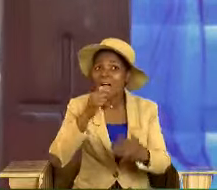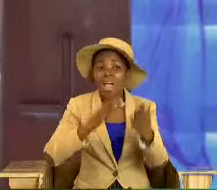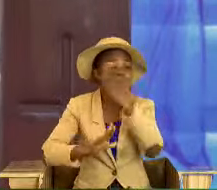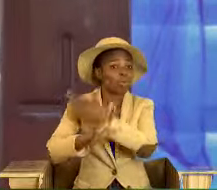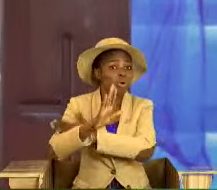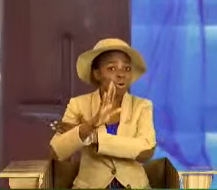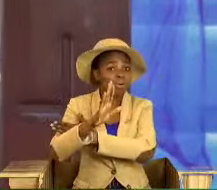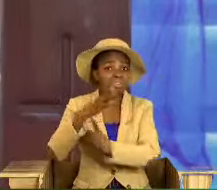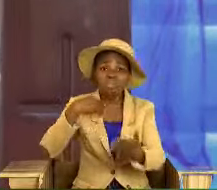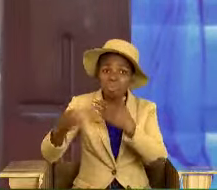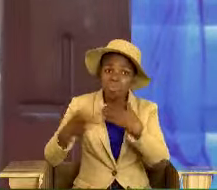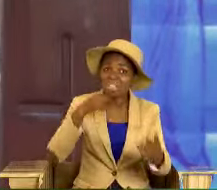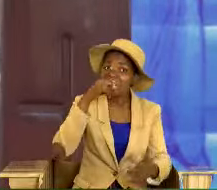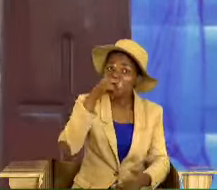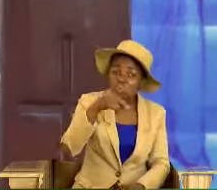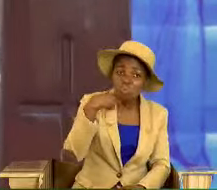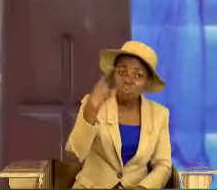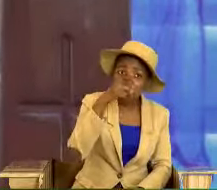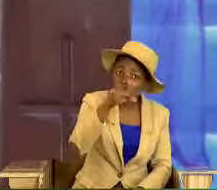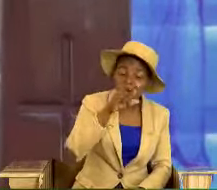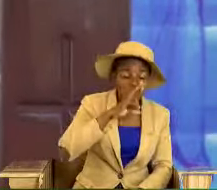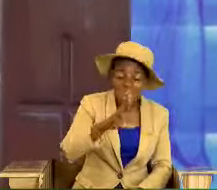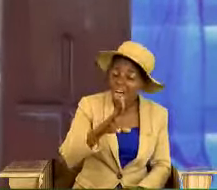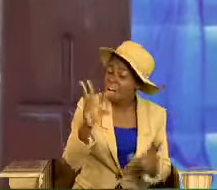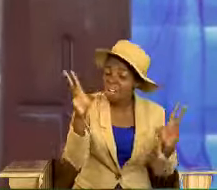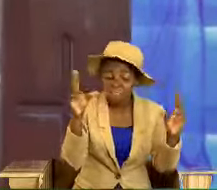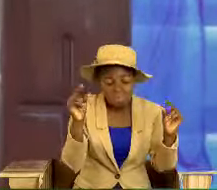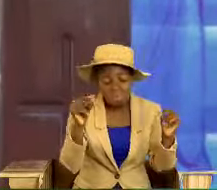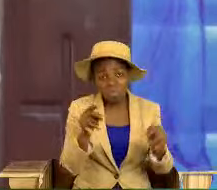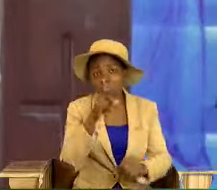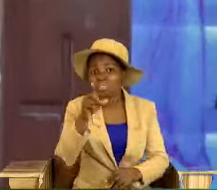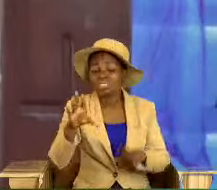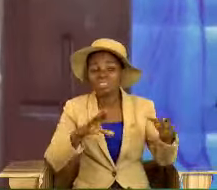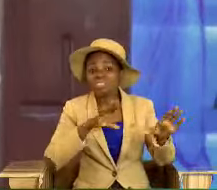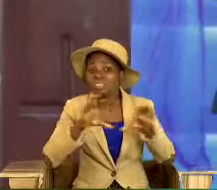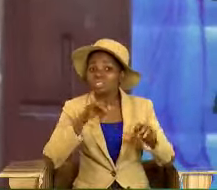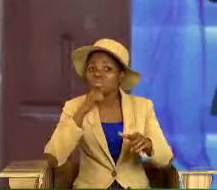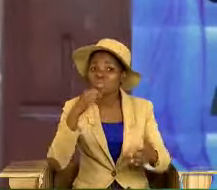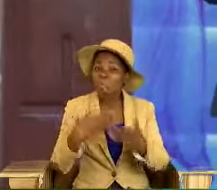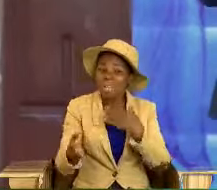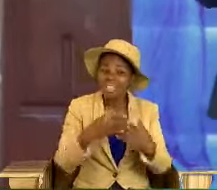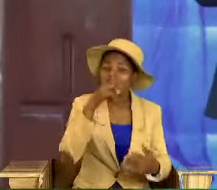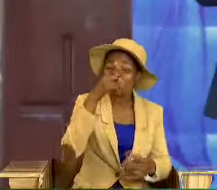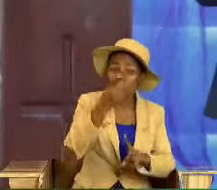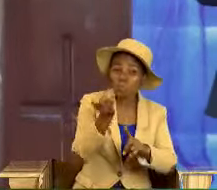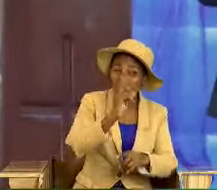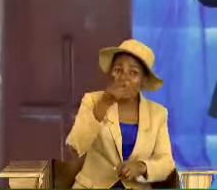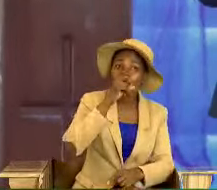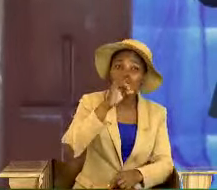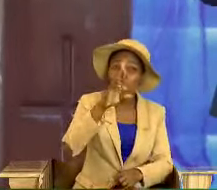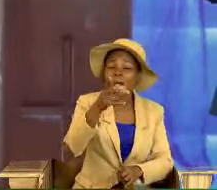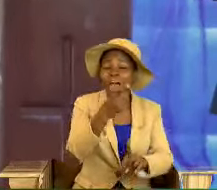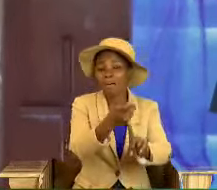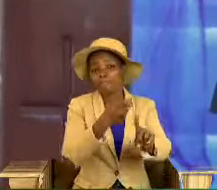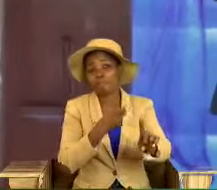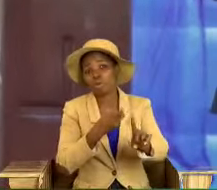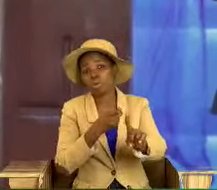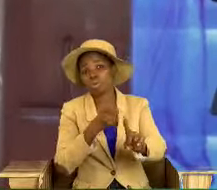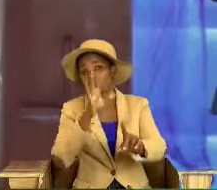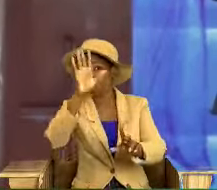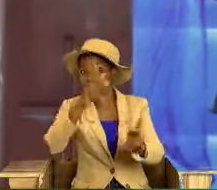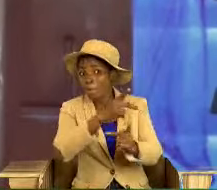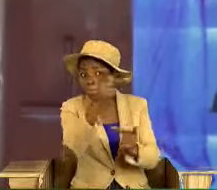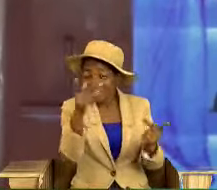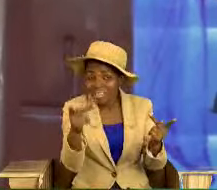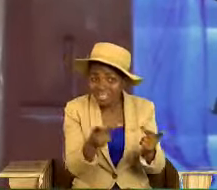you are it does not matter where you are from your gender does not